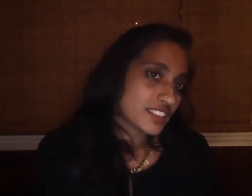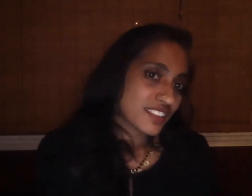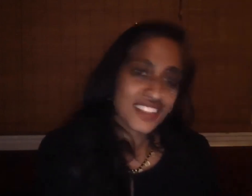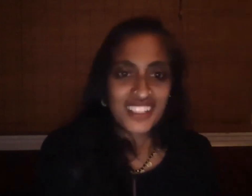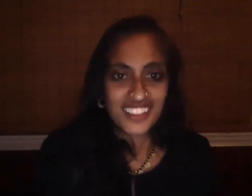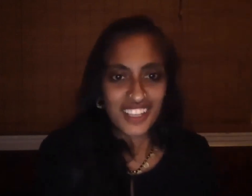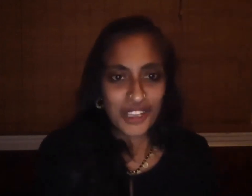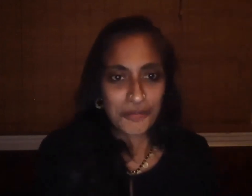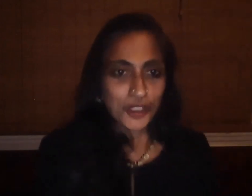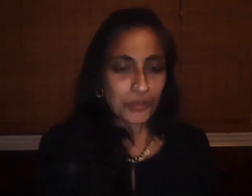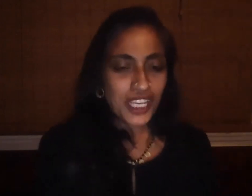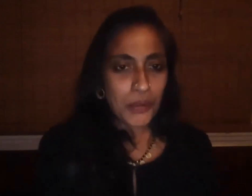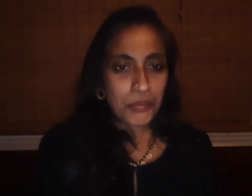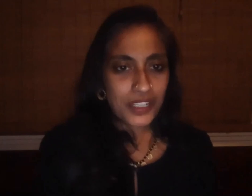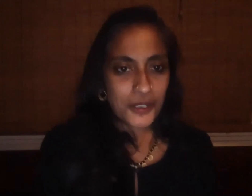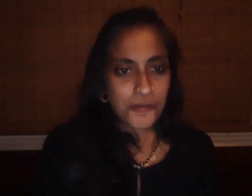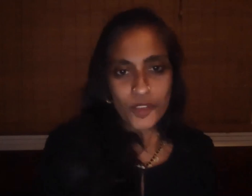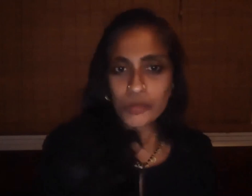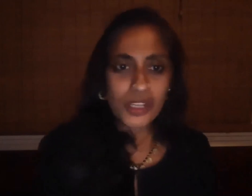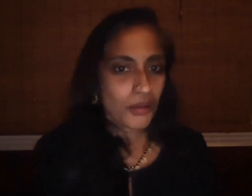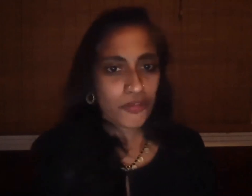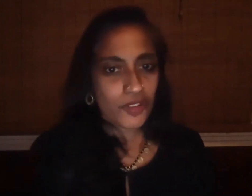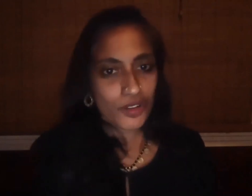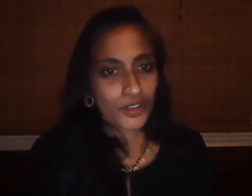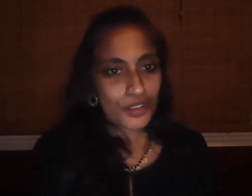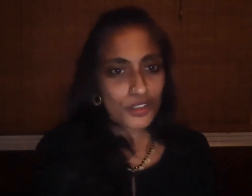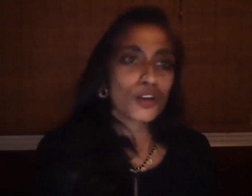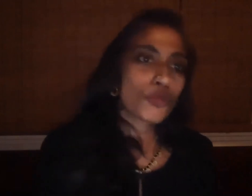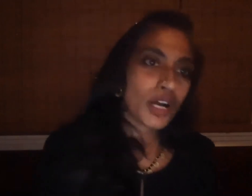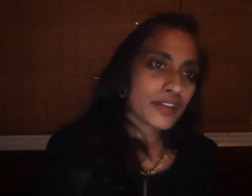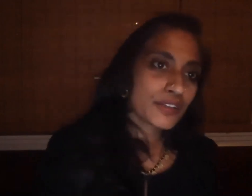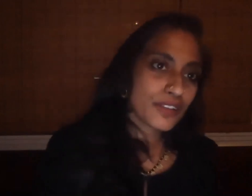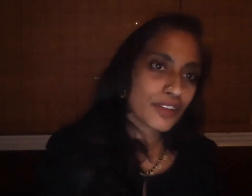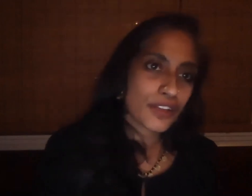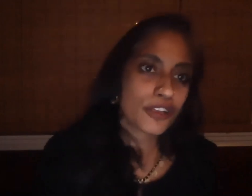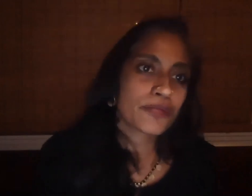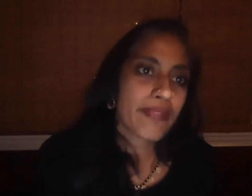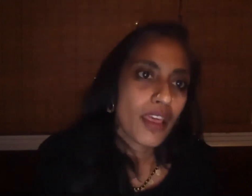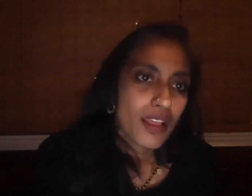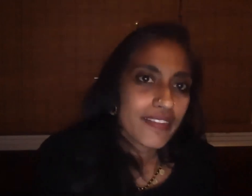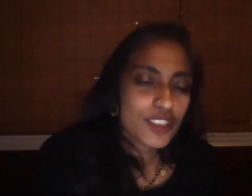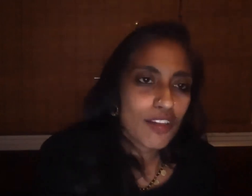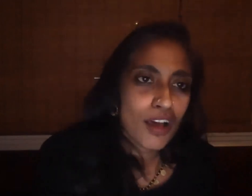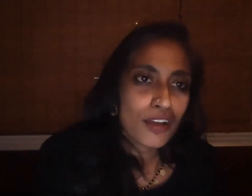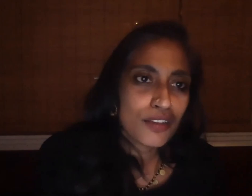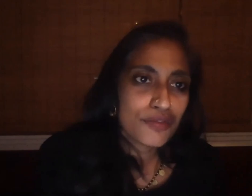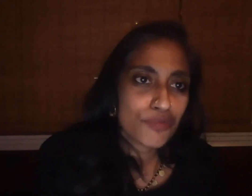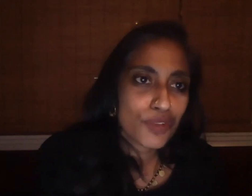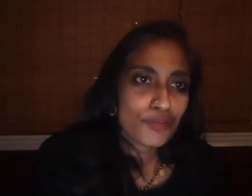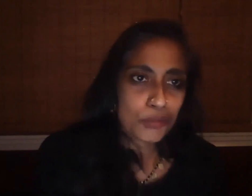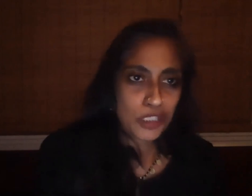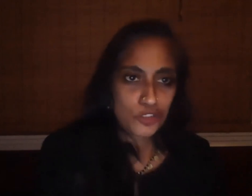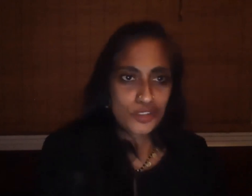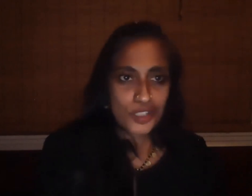18th, um, they'll be up, they'll be up for a good long while. Um, there's a lot of